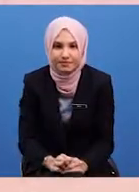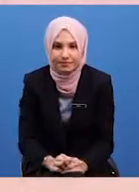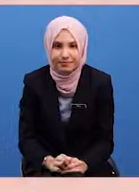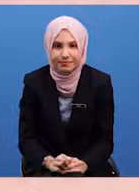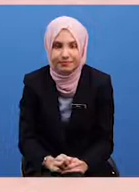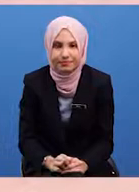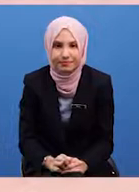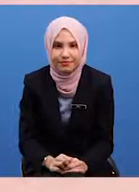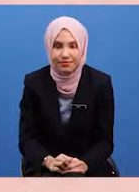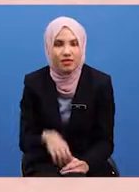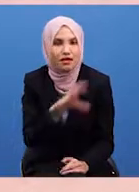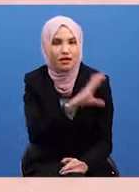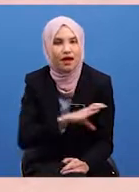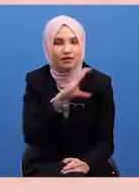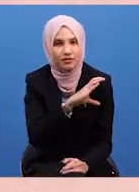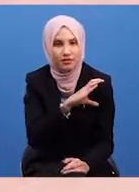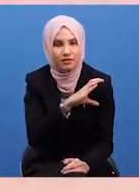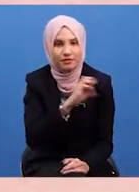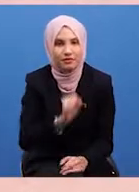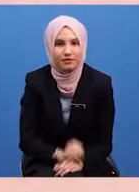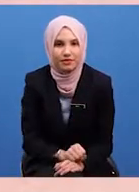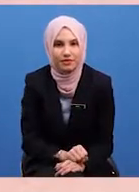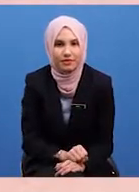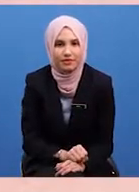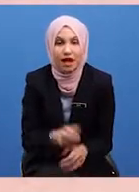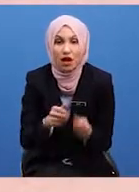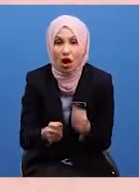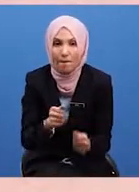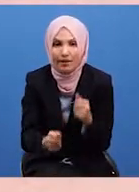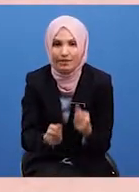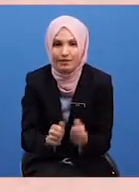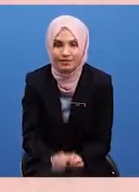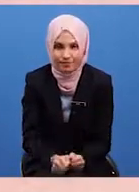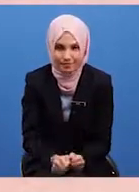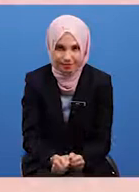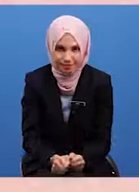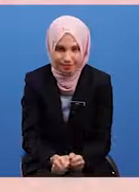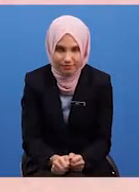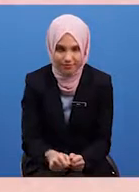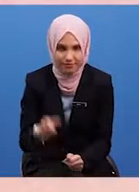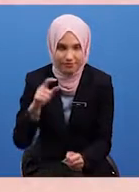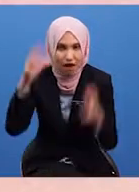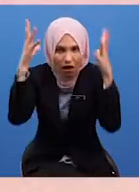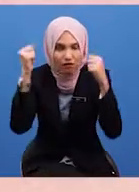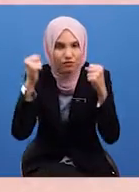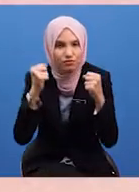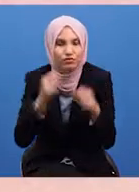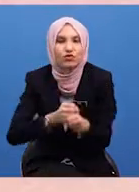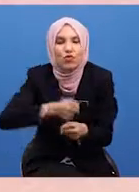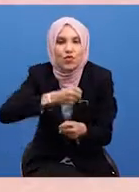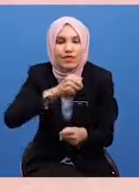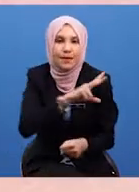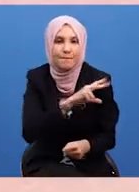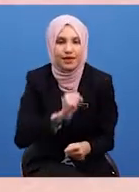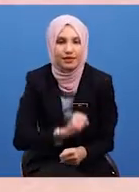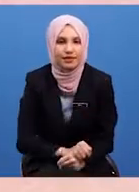Another characteristic about this character is competitive. Lin hopes to win the medal instead